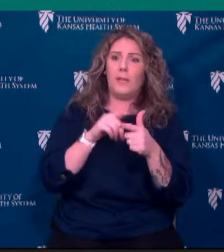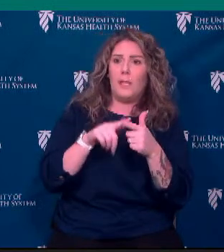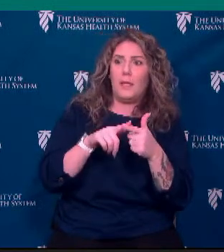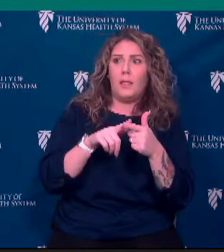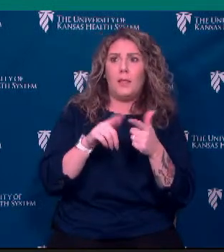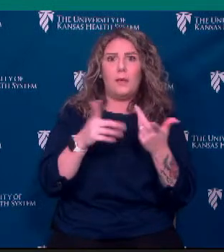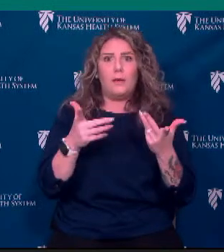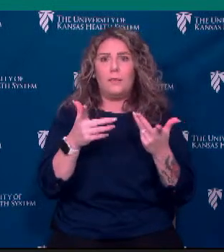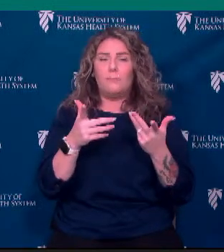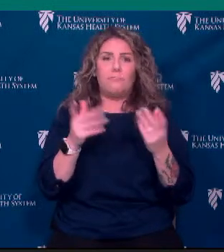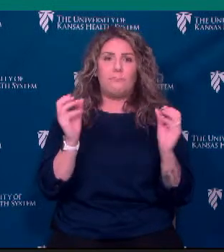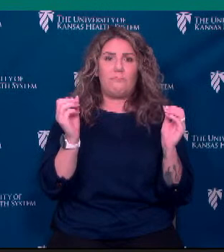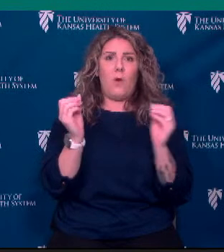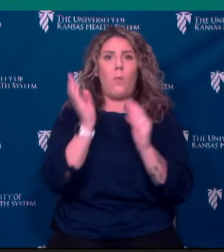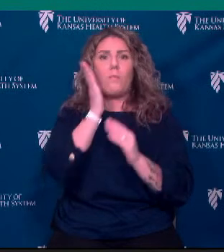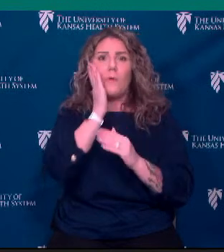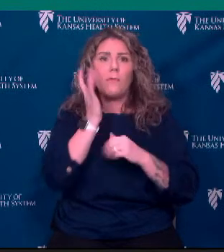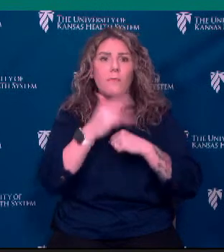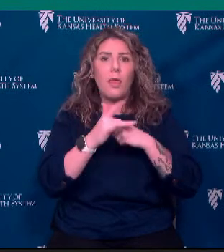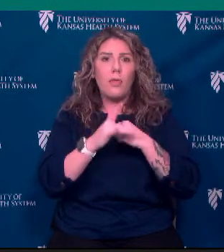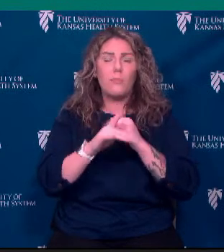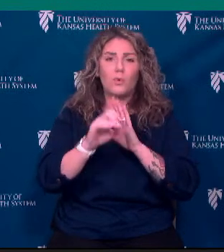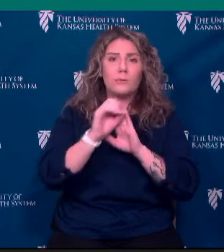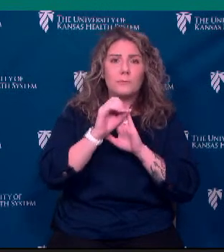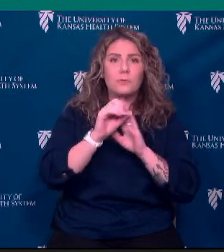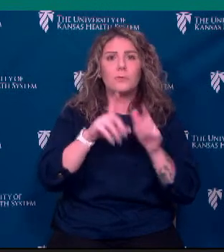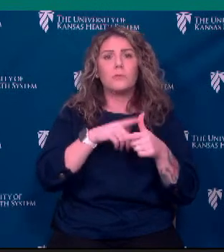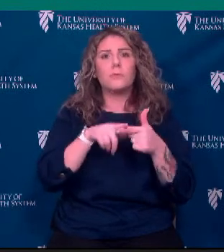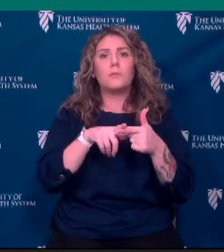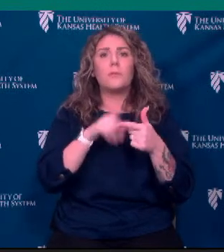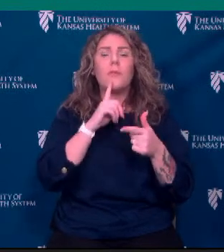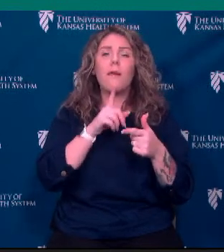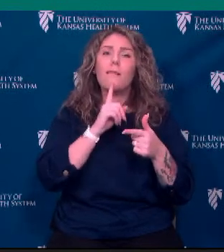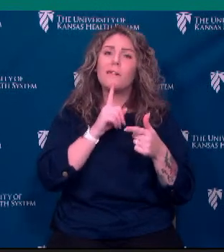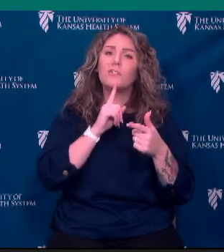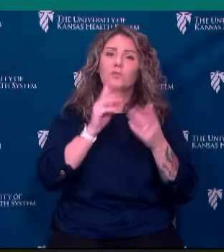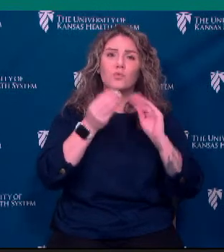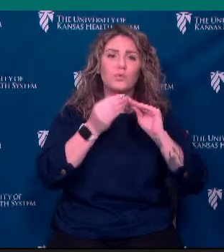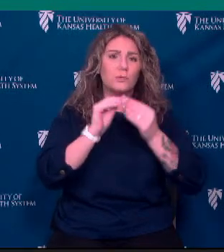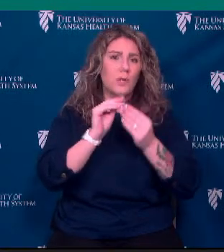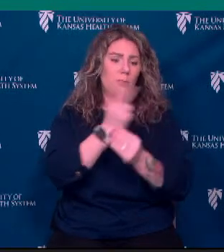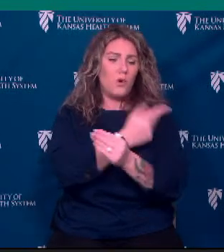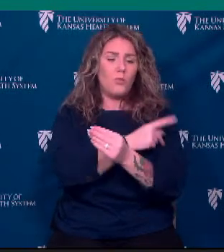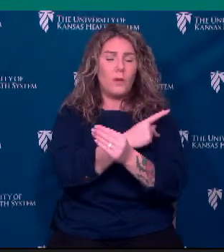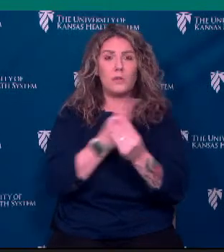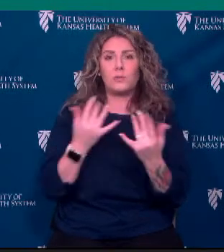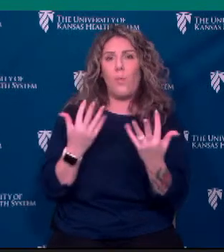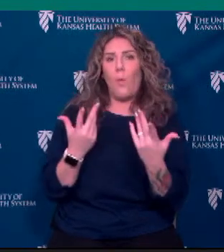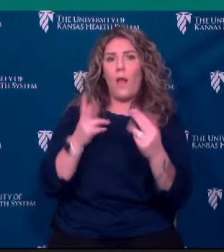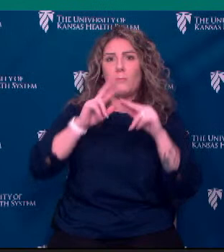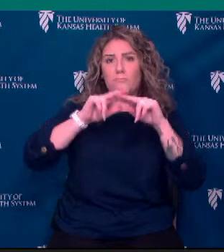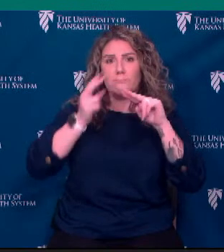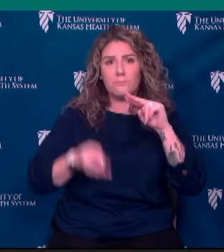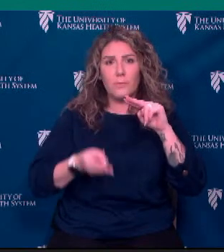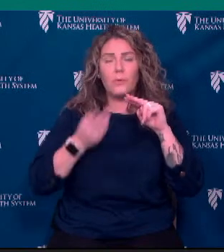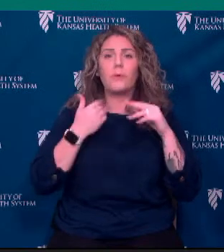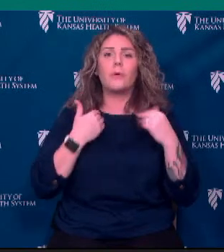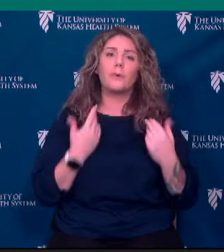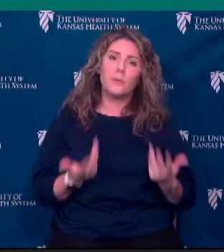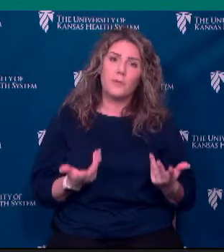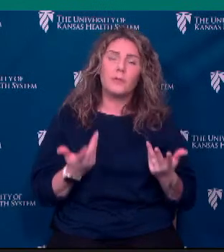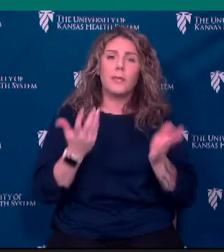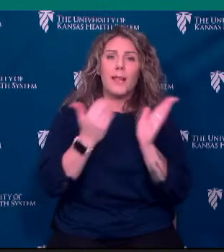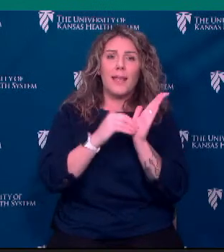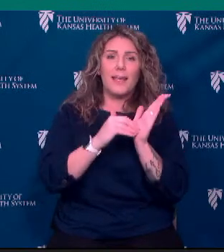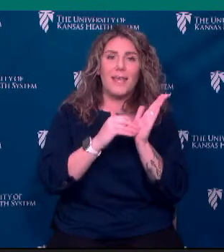0 again. And while the actual number of patients waiting dropped significantly, again, we